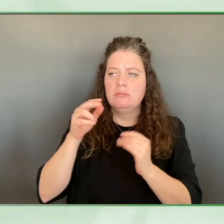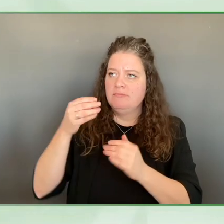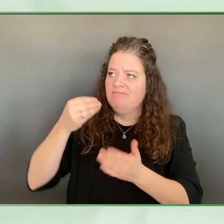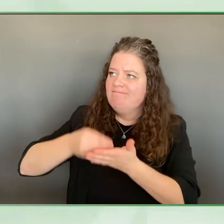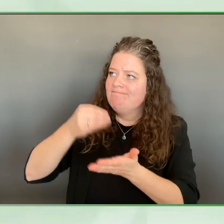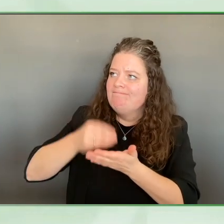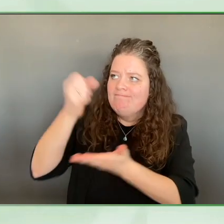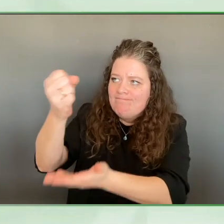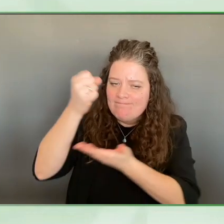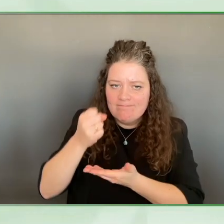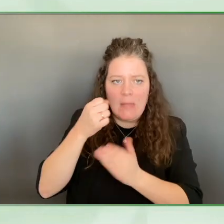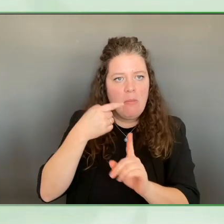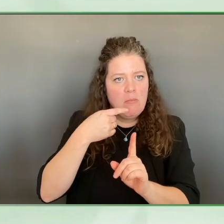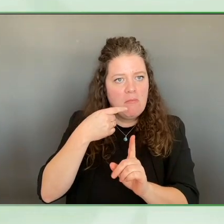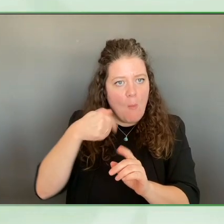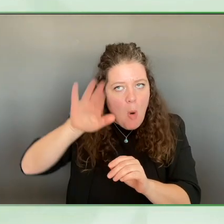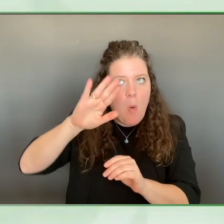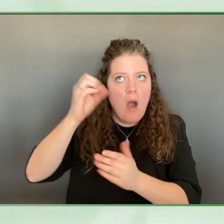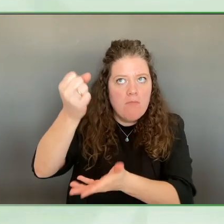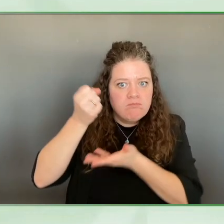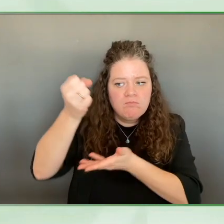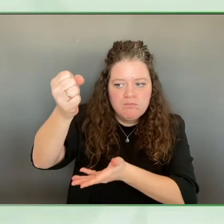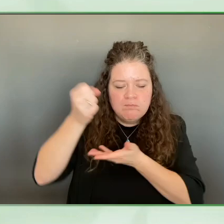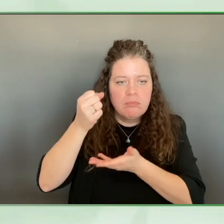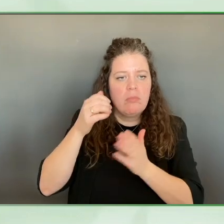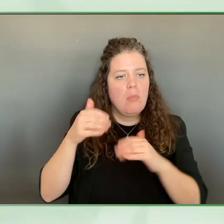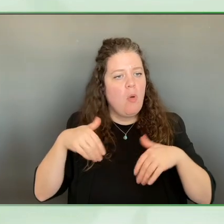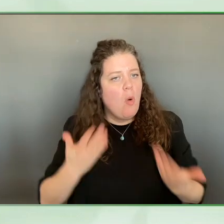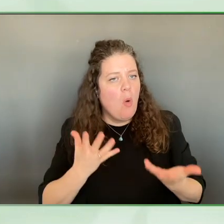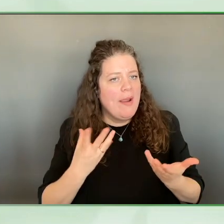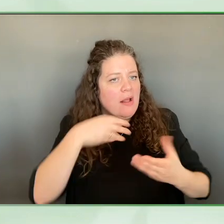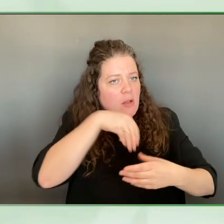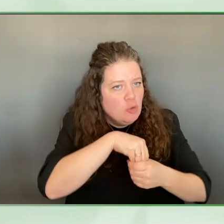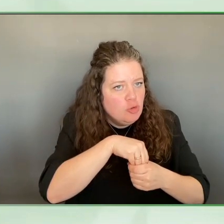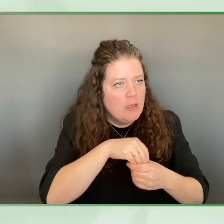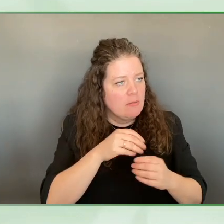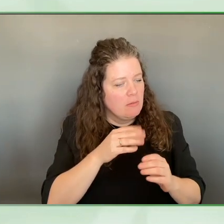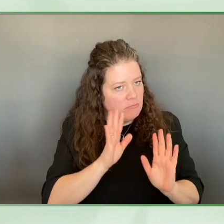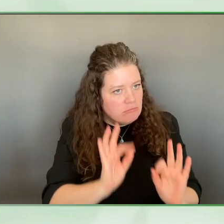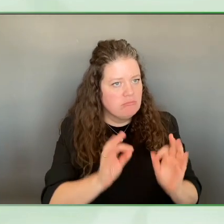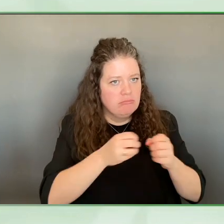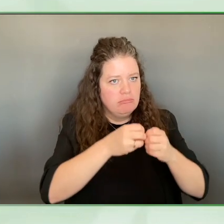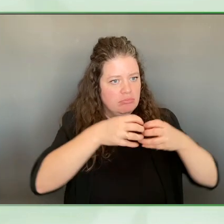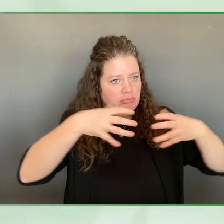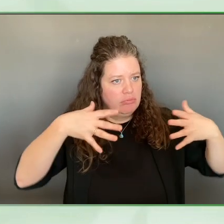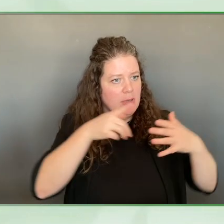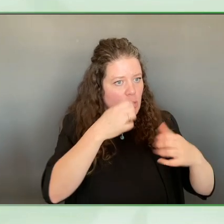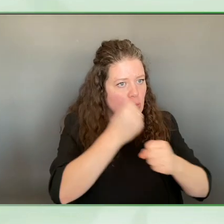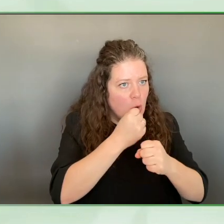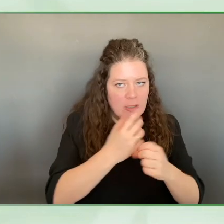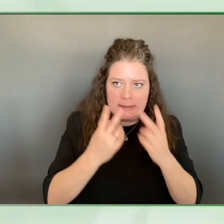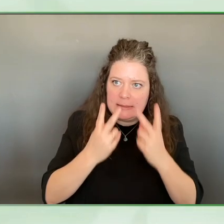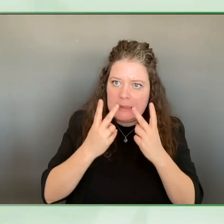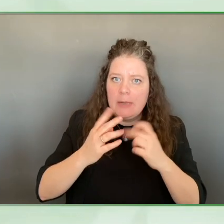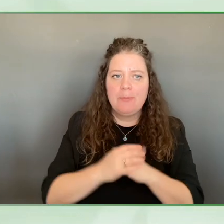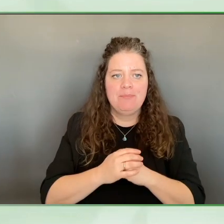inclusion in any of the places that you work? And then finally, what is the most important thing